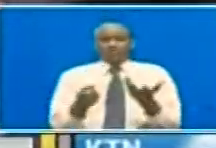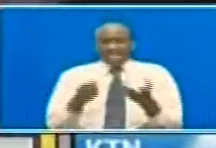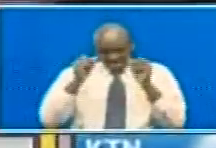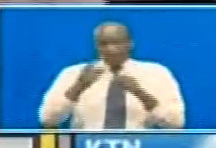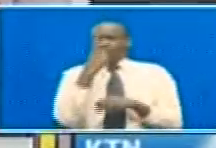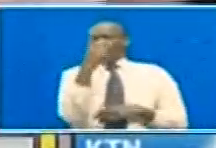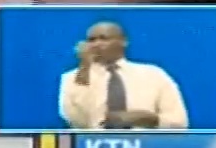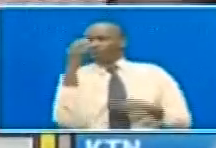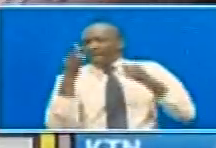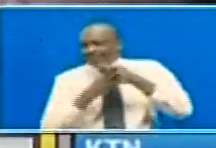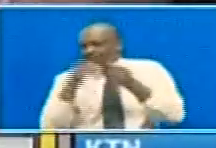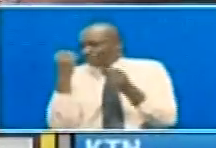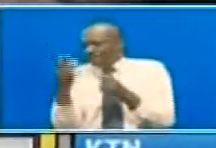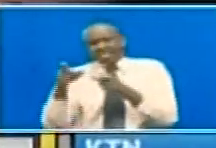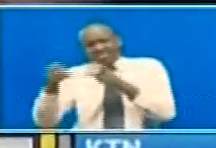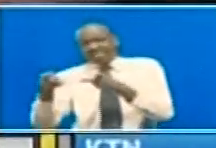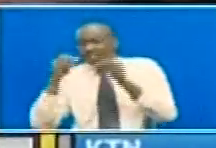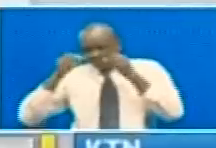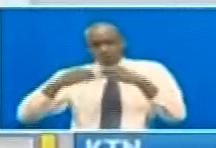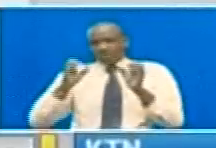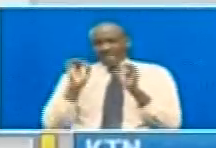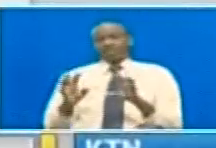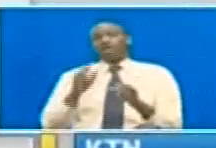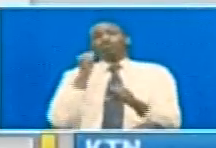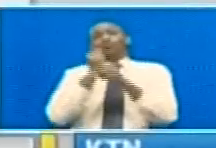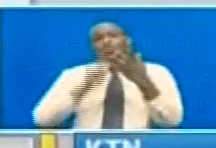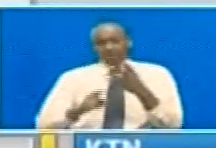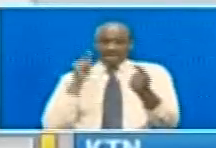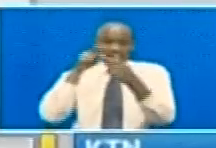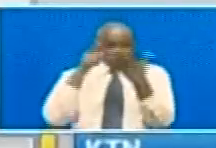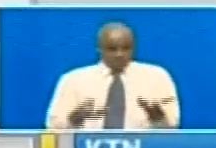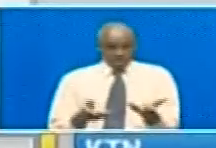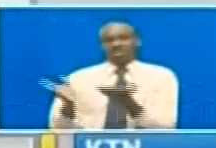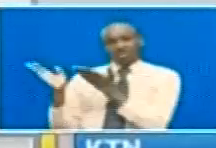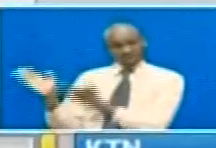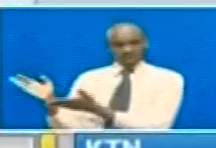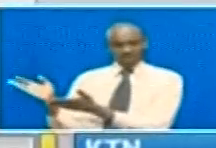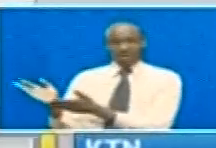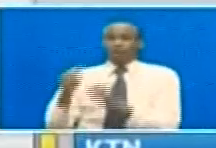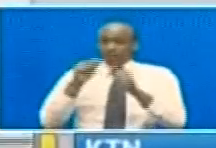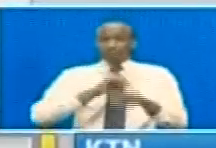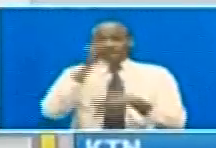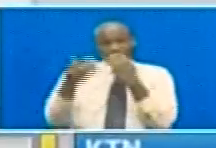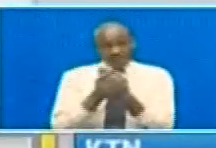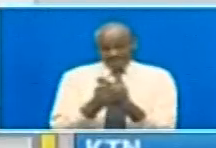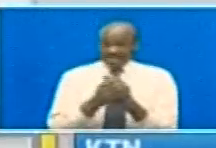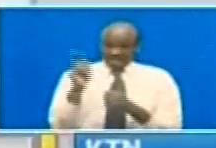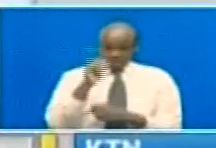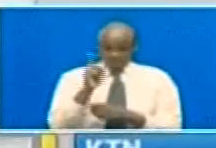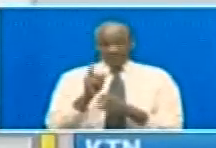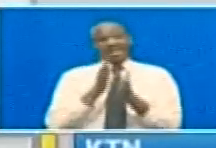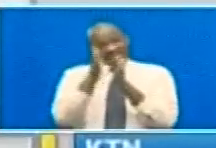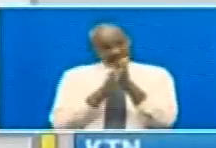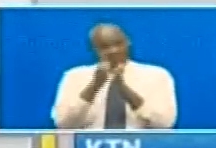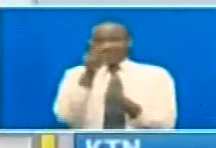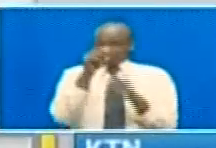108 billion shillings have done had it not been lost? Well, there is the obvious. It could have funded the rehabilitation of the Nairobi commuter rail